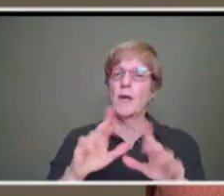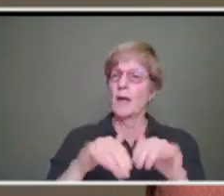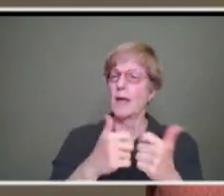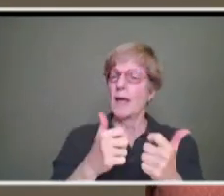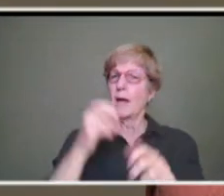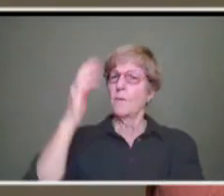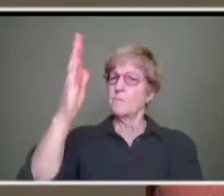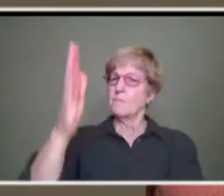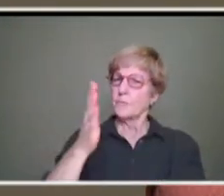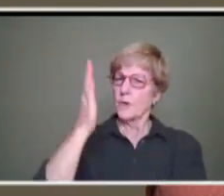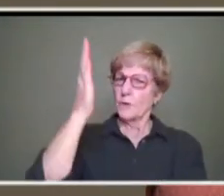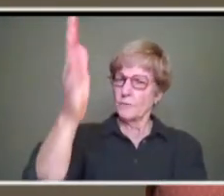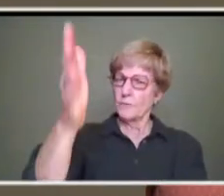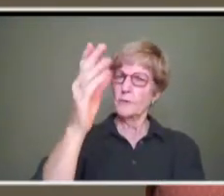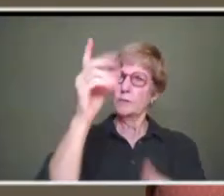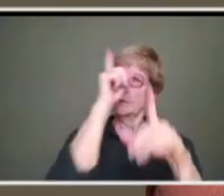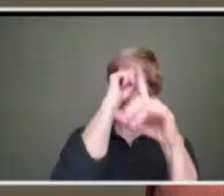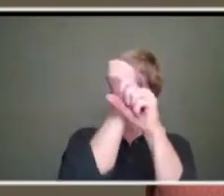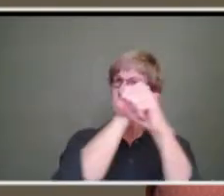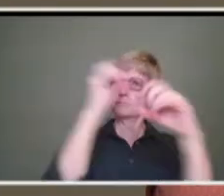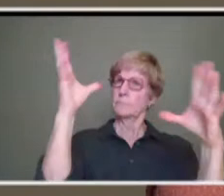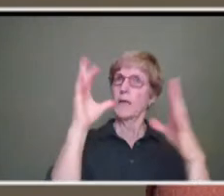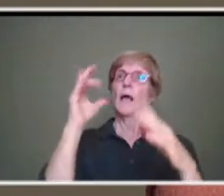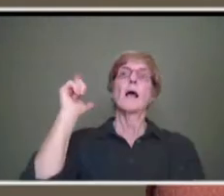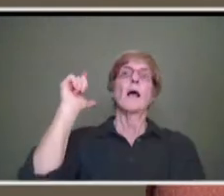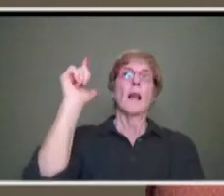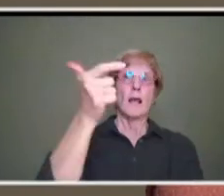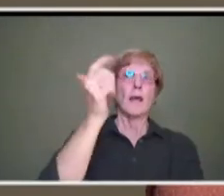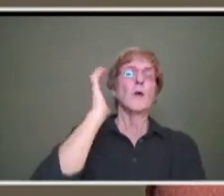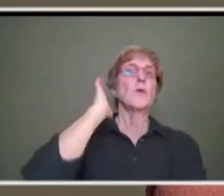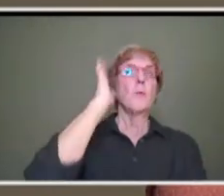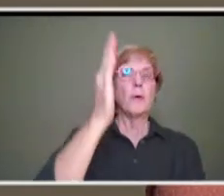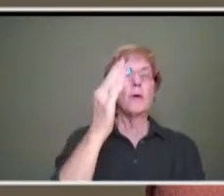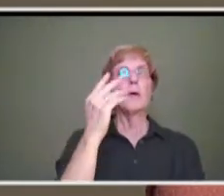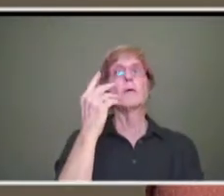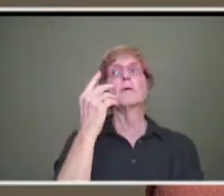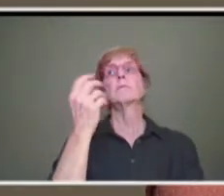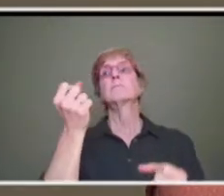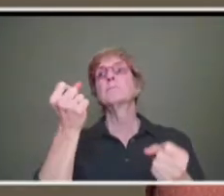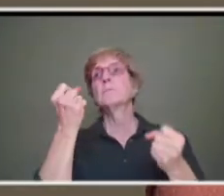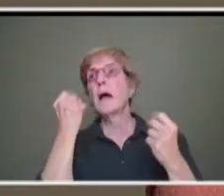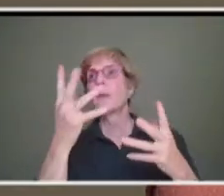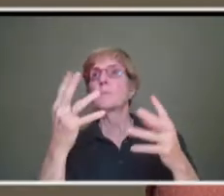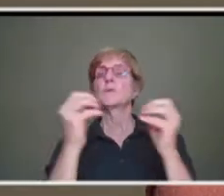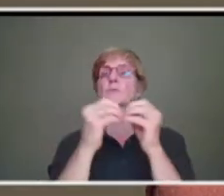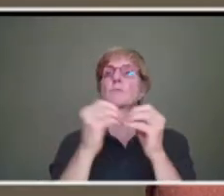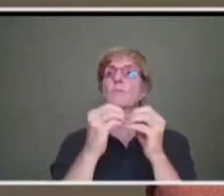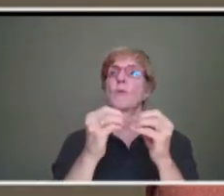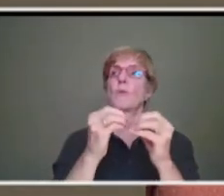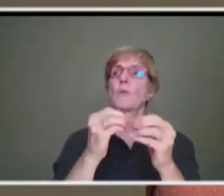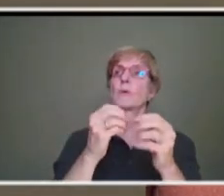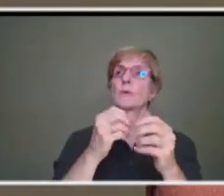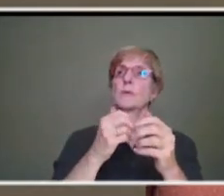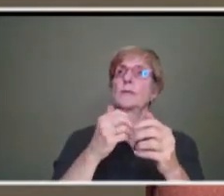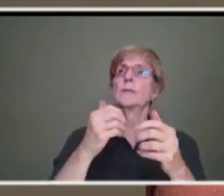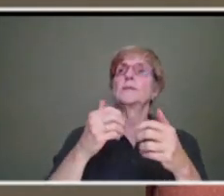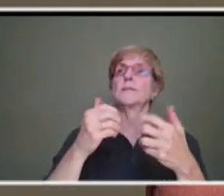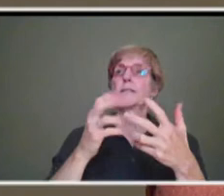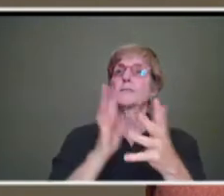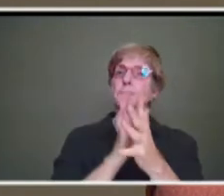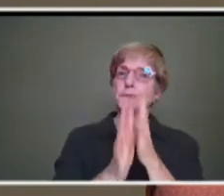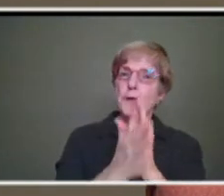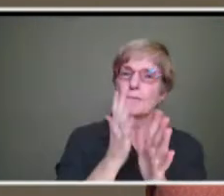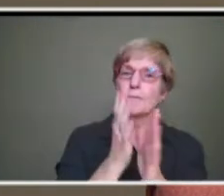that this is what the demand will be in year down the road or two years down the road uh and I think is